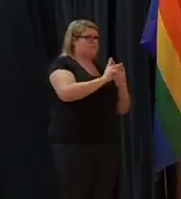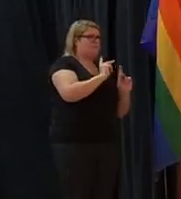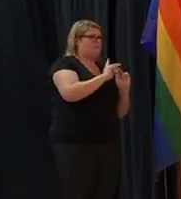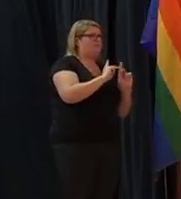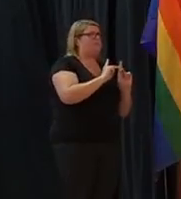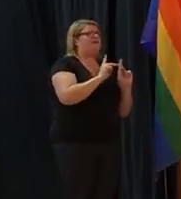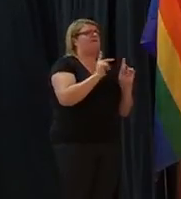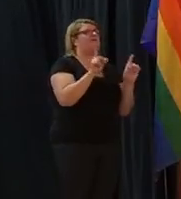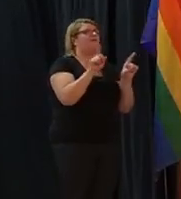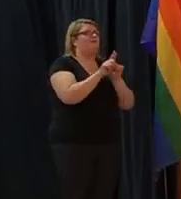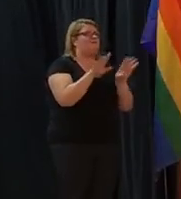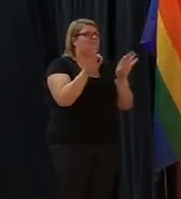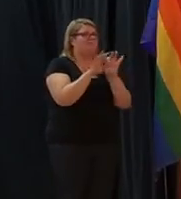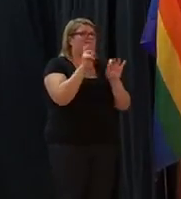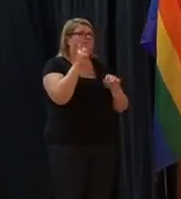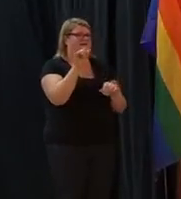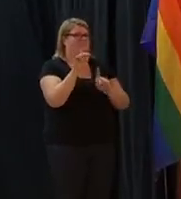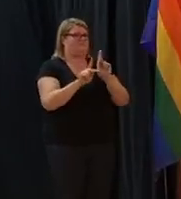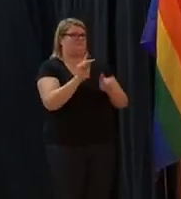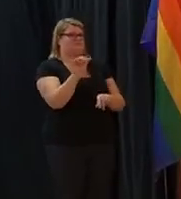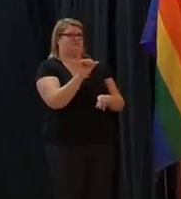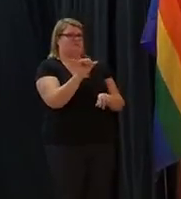is also for gay people.